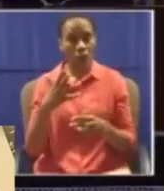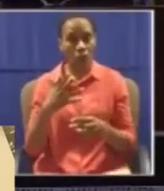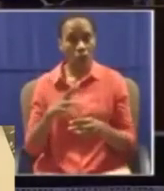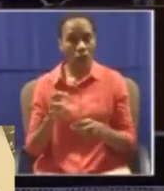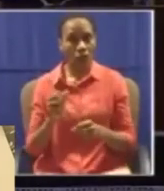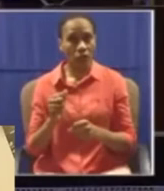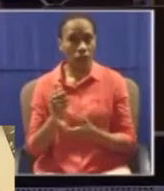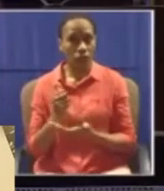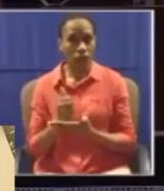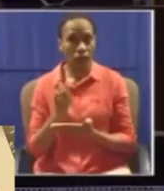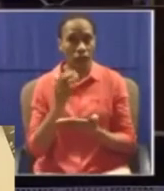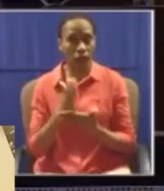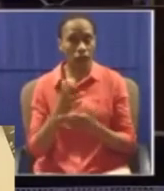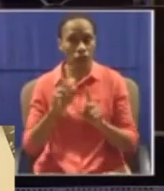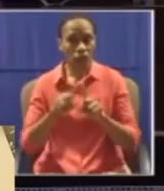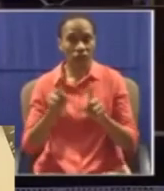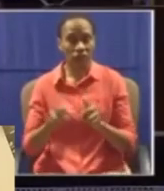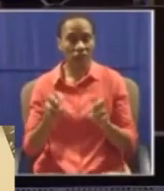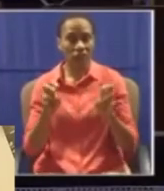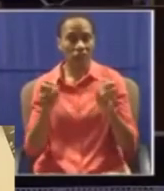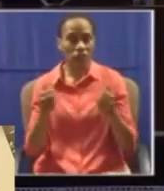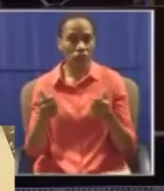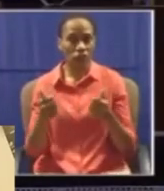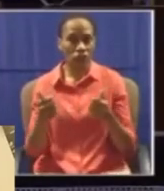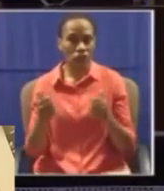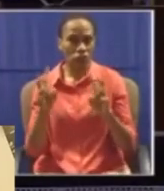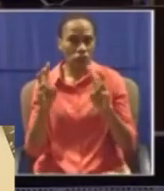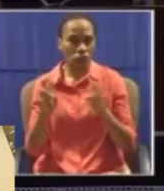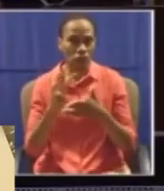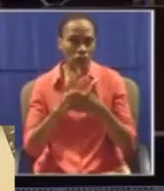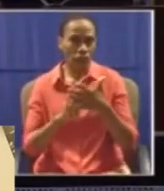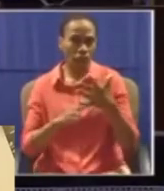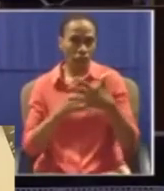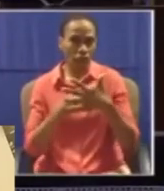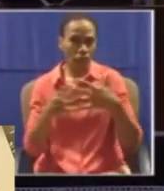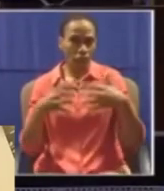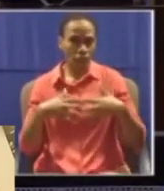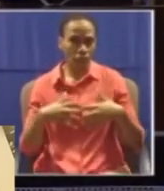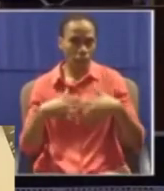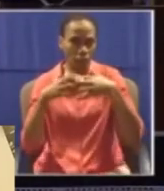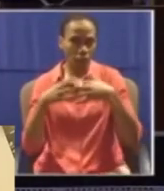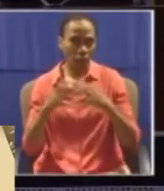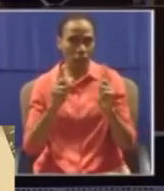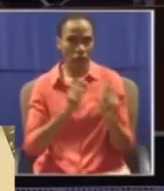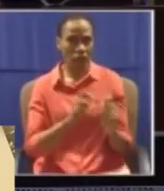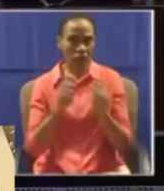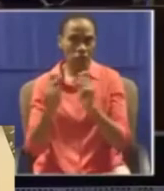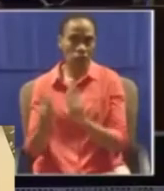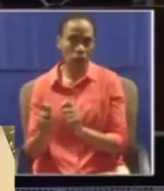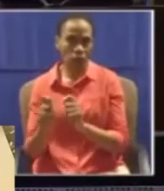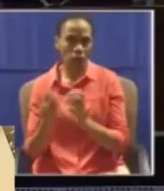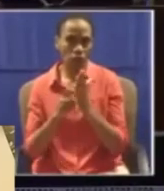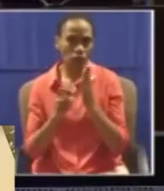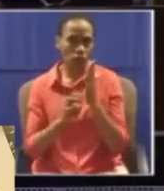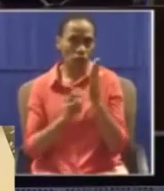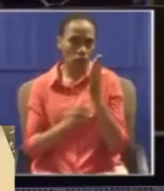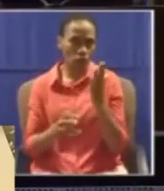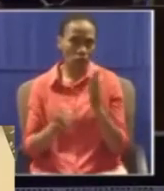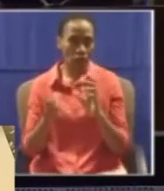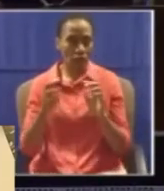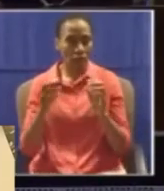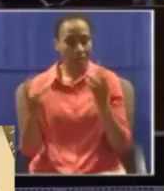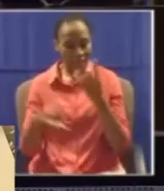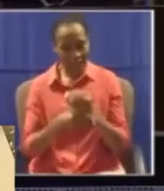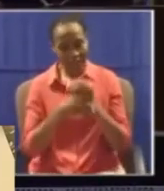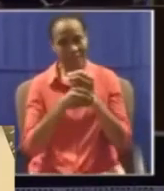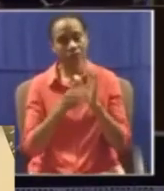related incidental matters. Clause 4 establishes a framework for economic regulation of transport and defines the scope of a bill.